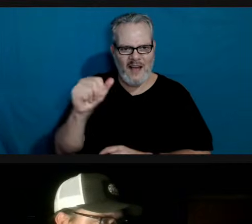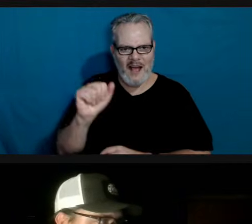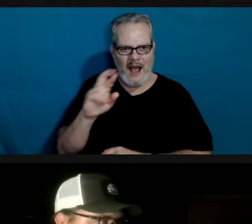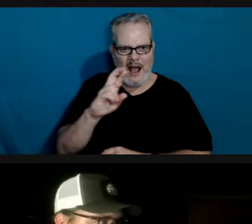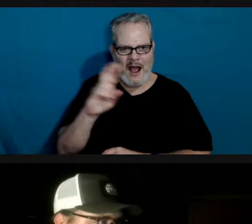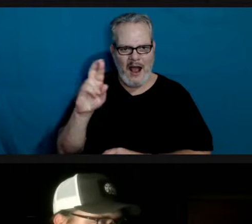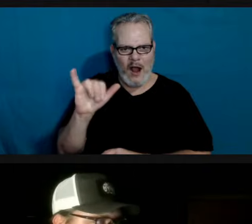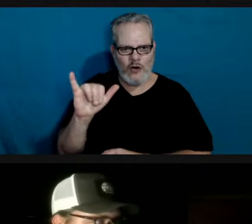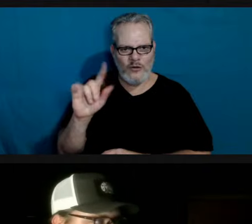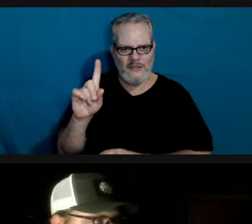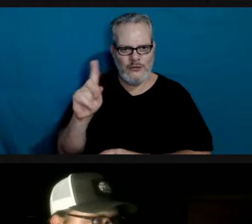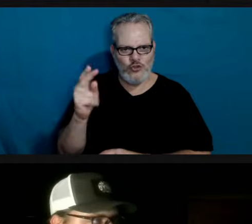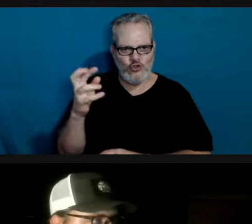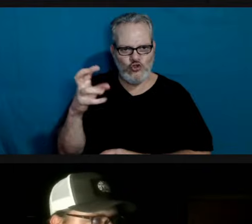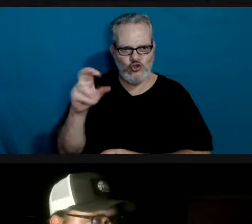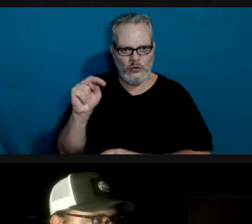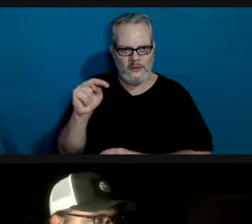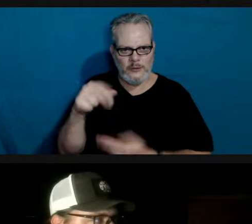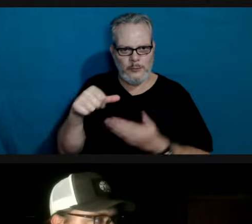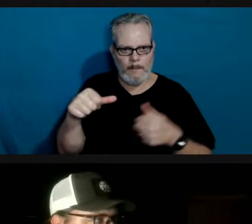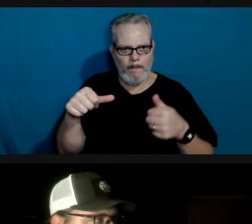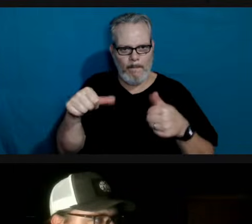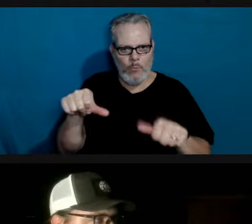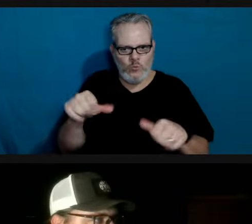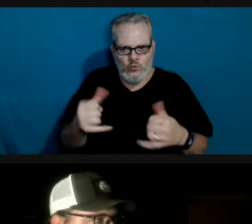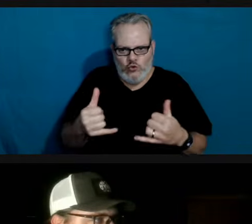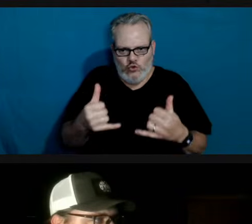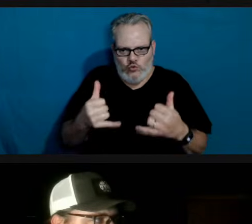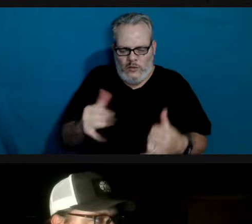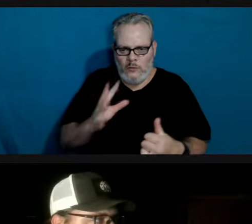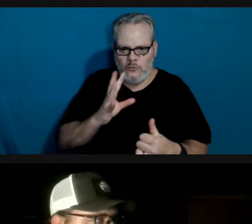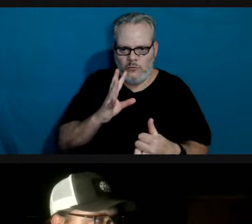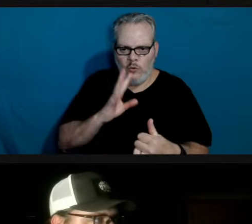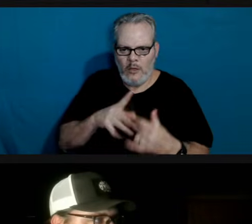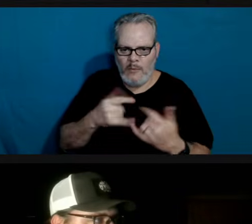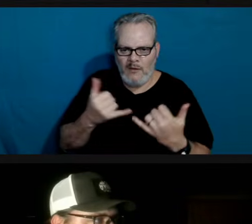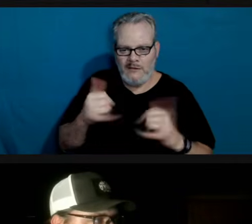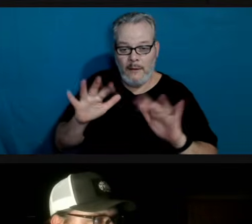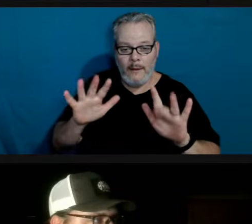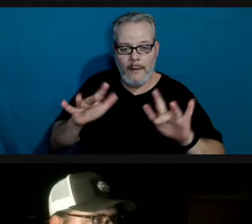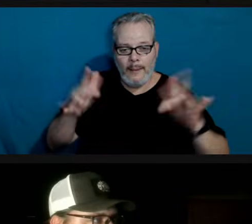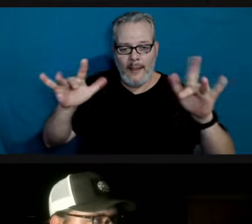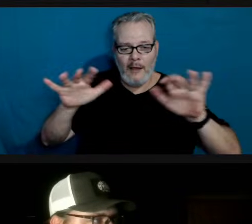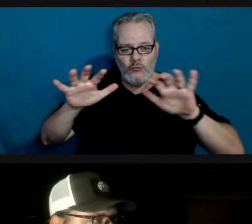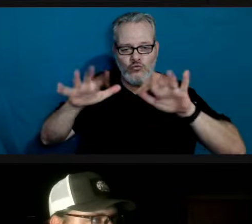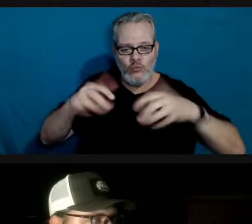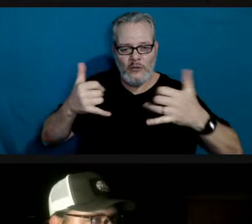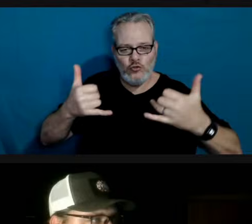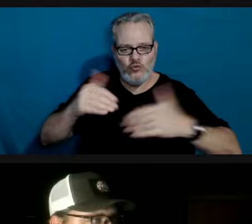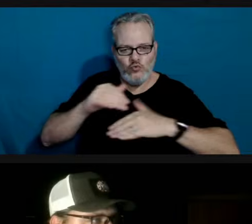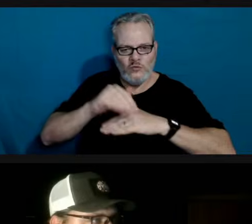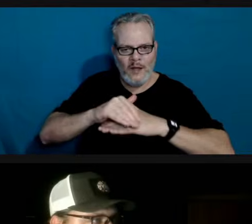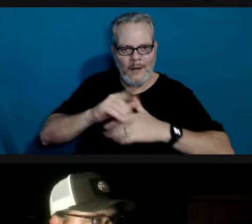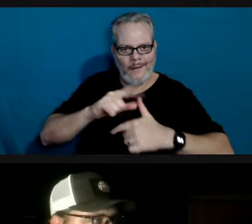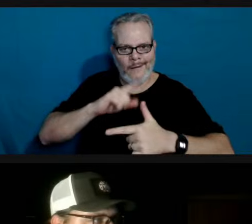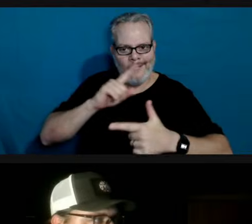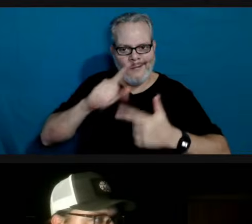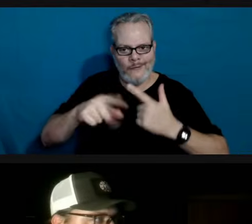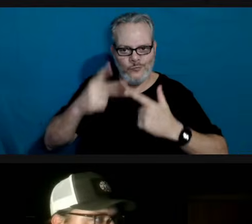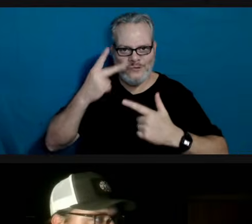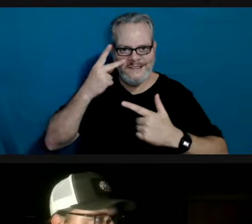some, light winds and some very humid scattered showers through tonight. And then we start to see some thunderstorm